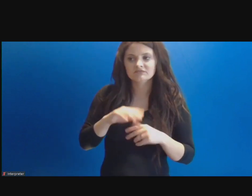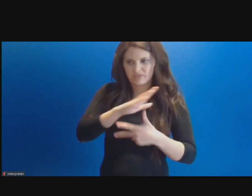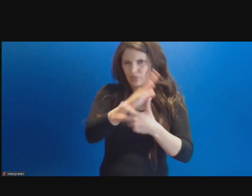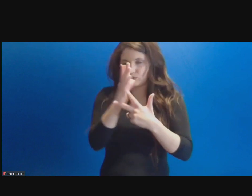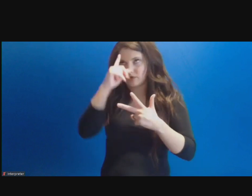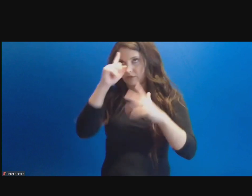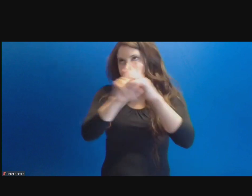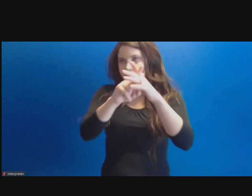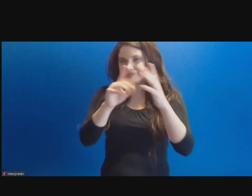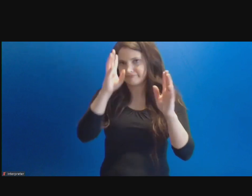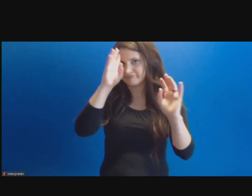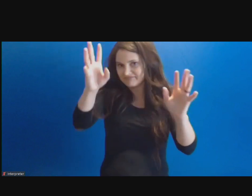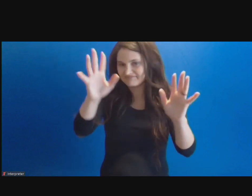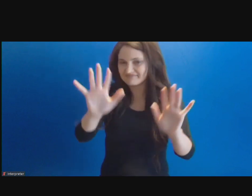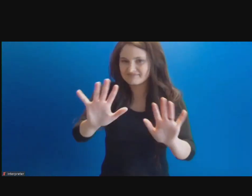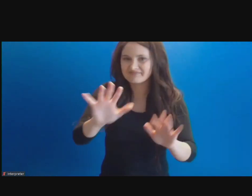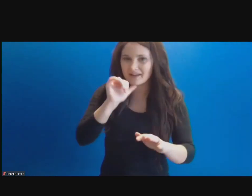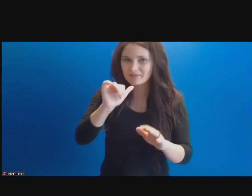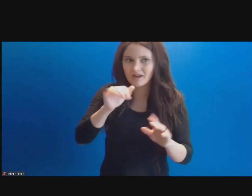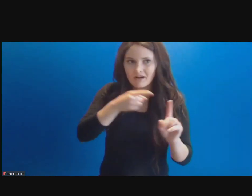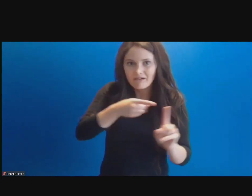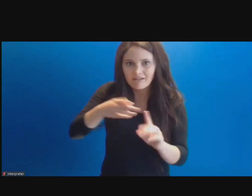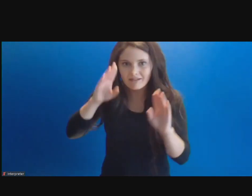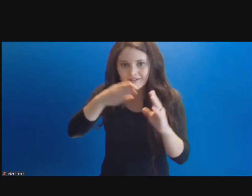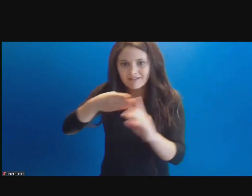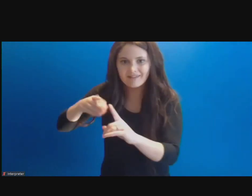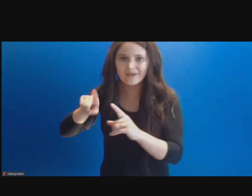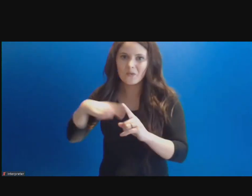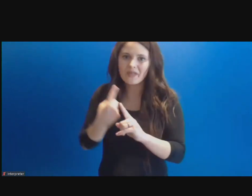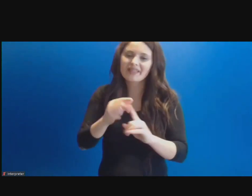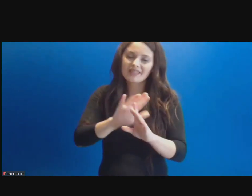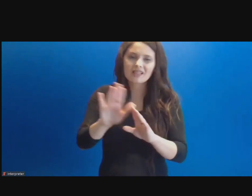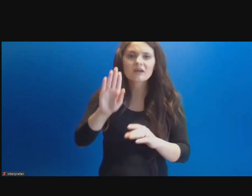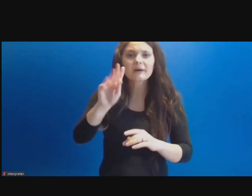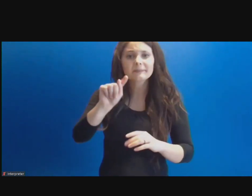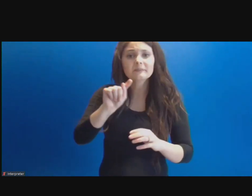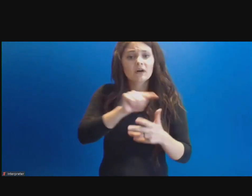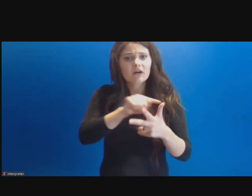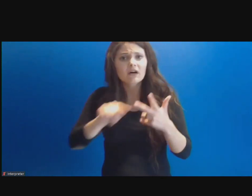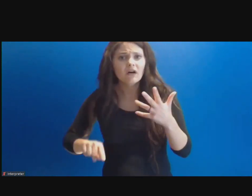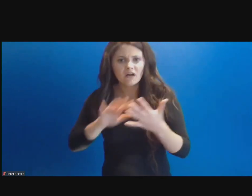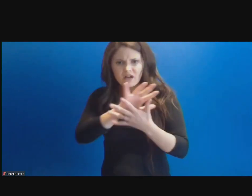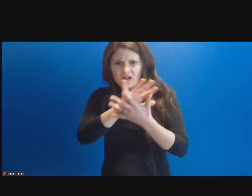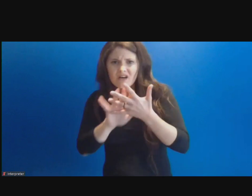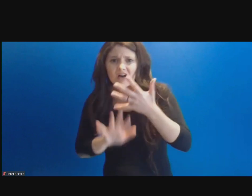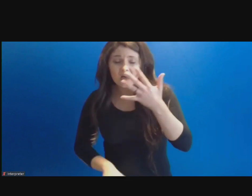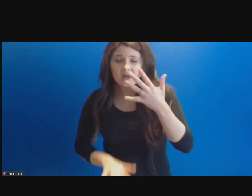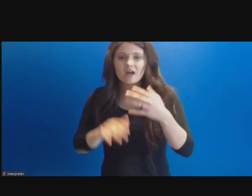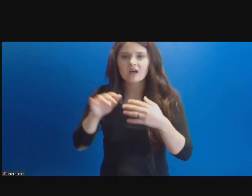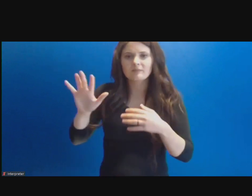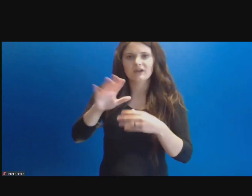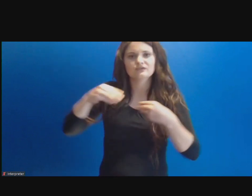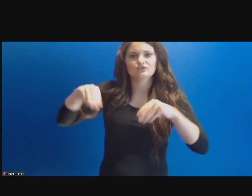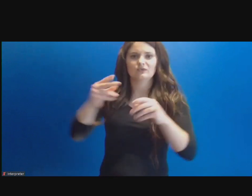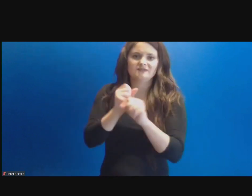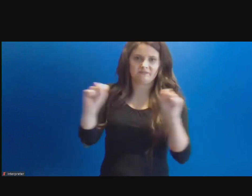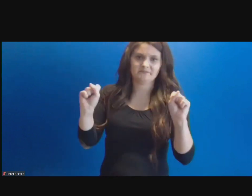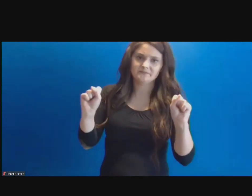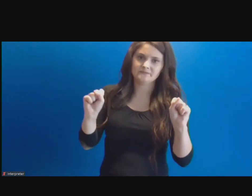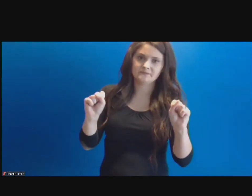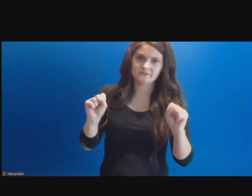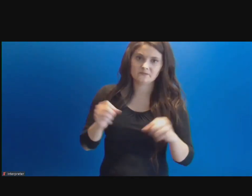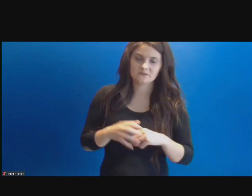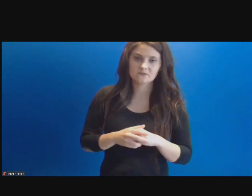off the top of my head. It's not a comprehensive list, but those are they've done things to make their stores safer.